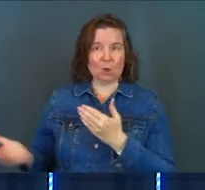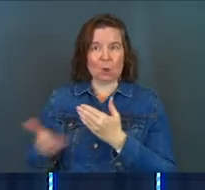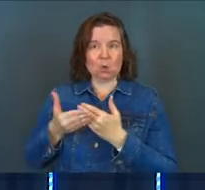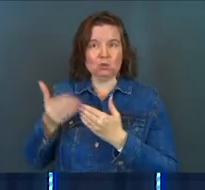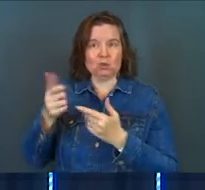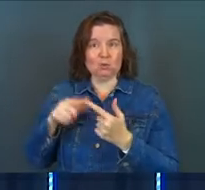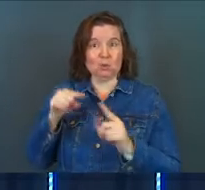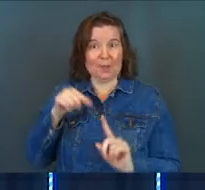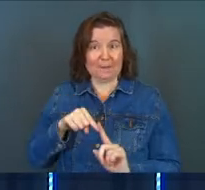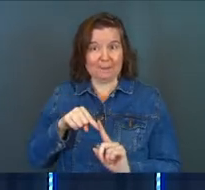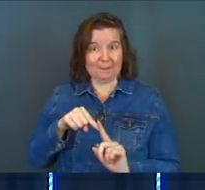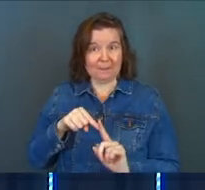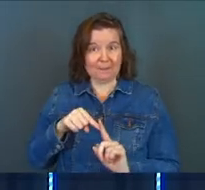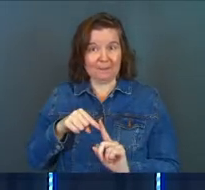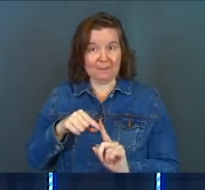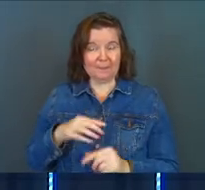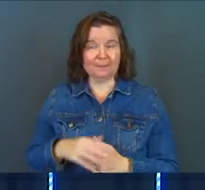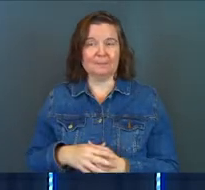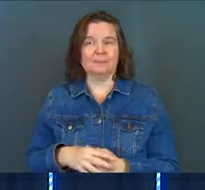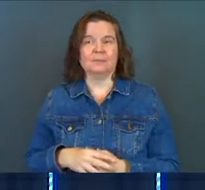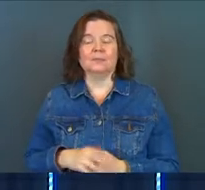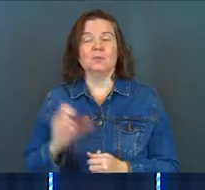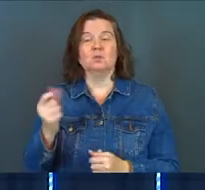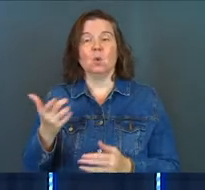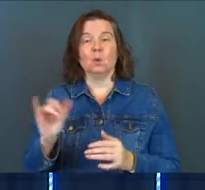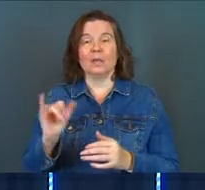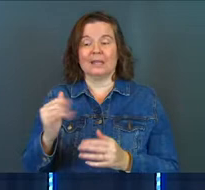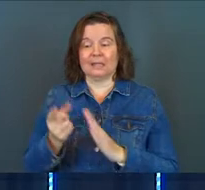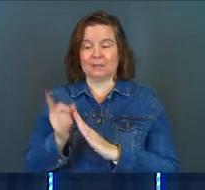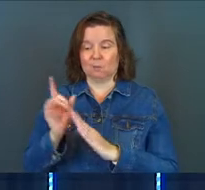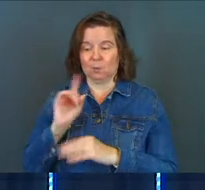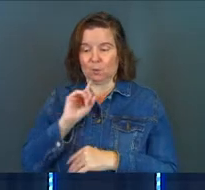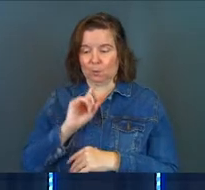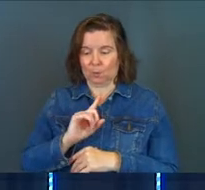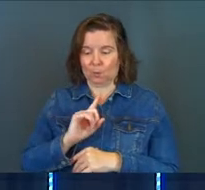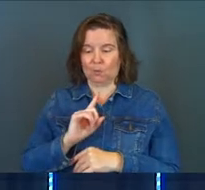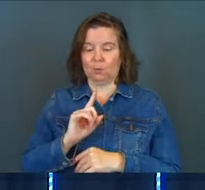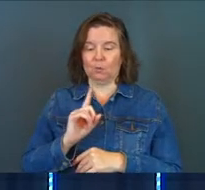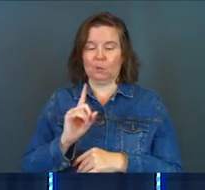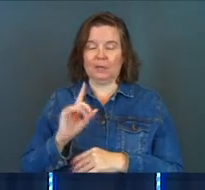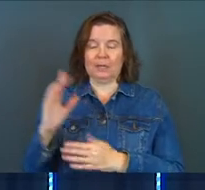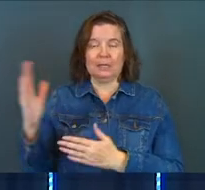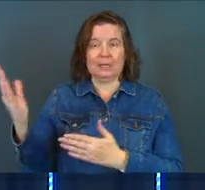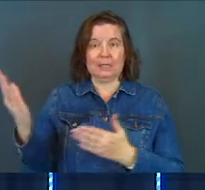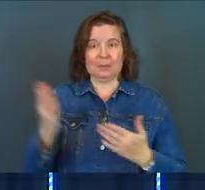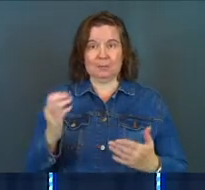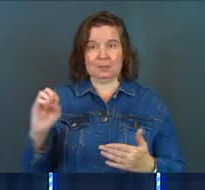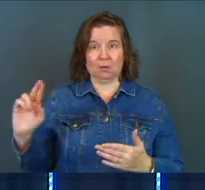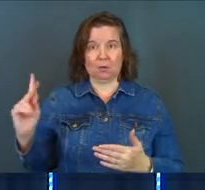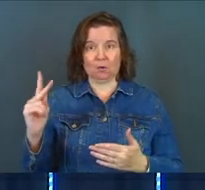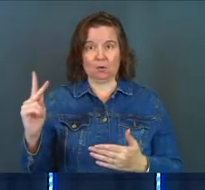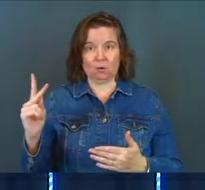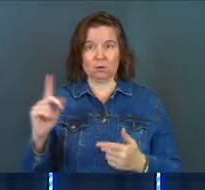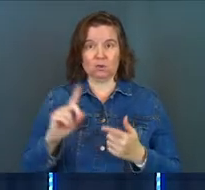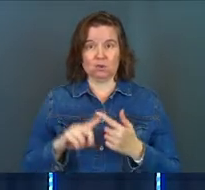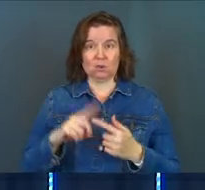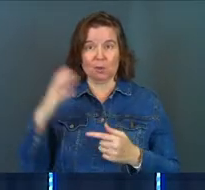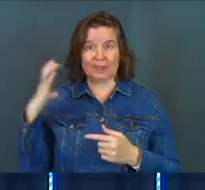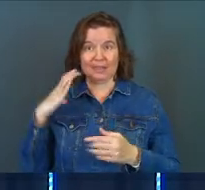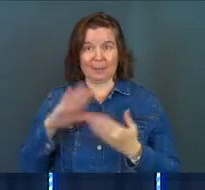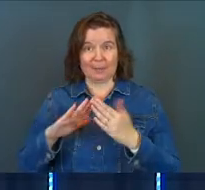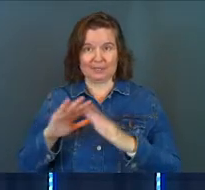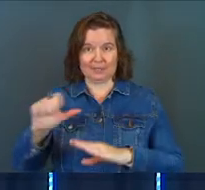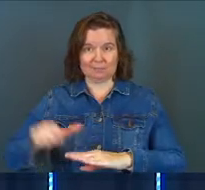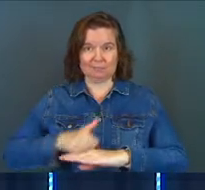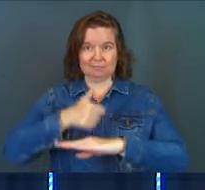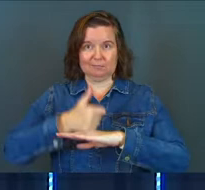closer to him. And so he has this moment where he brings the Ark to the capital city.